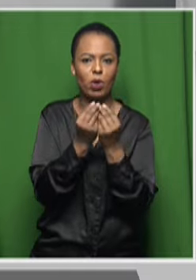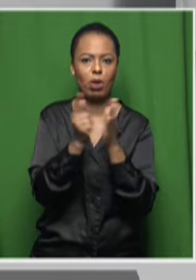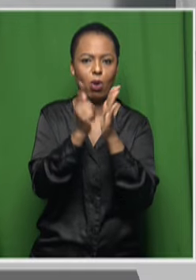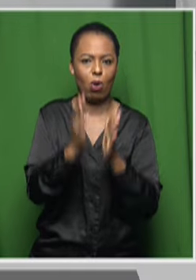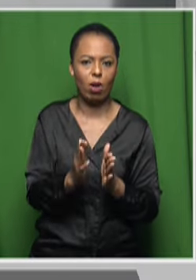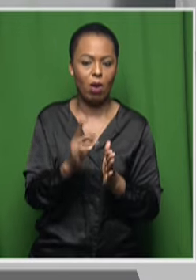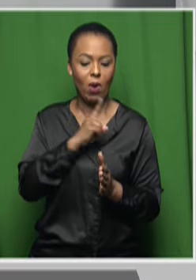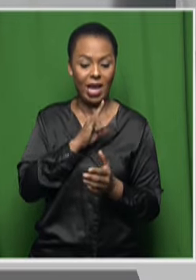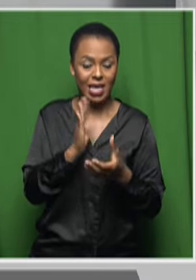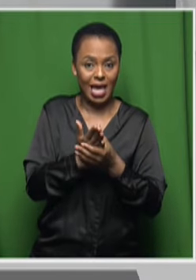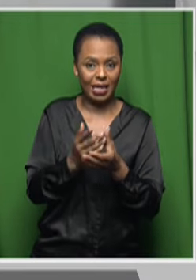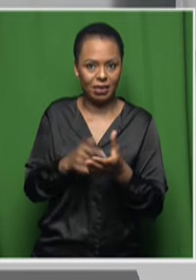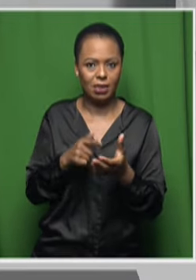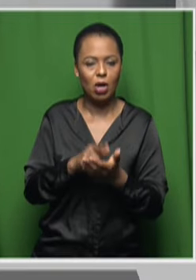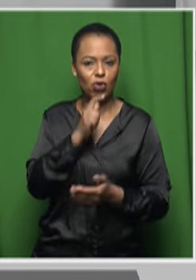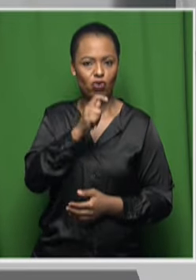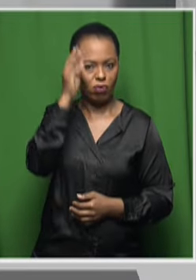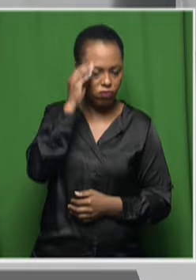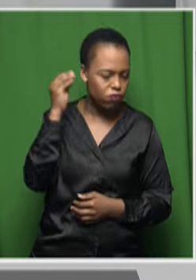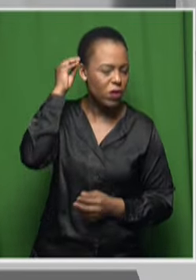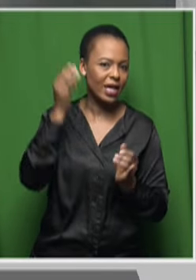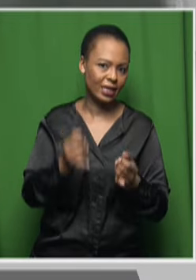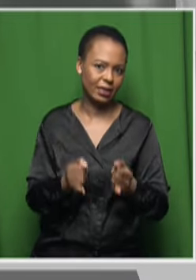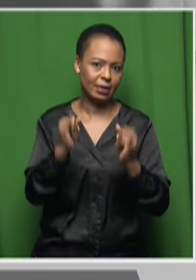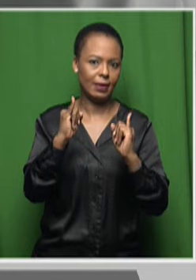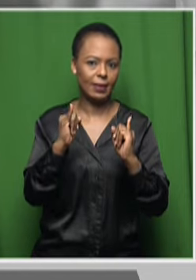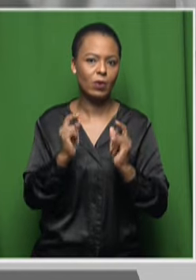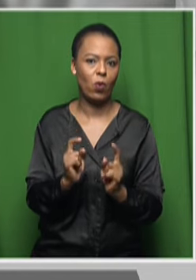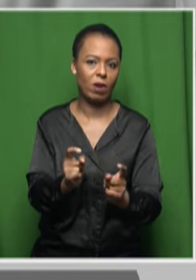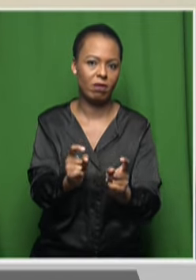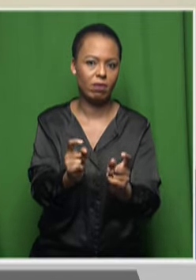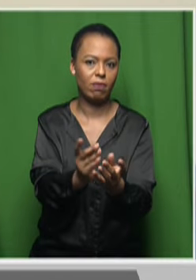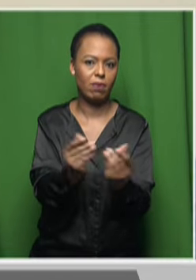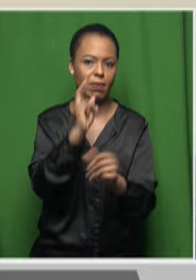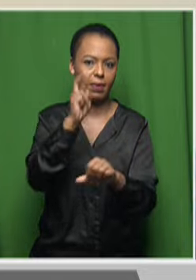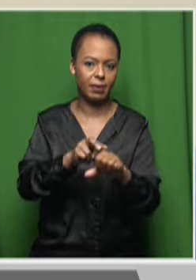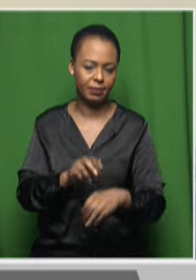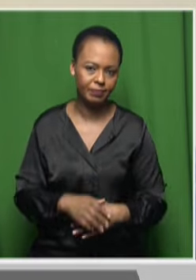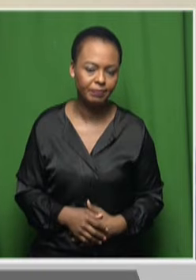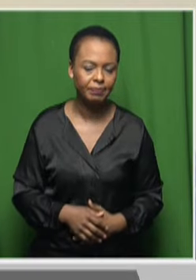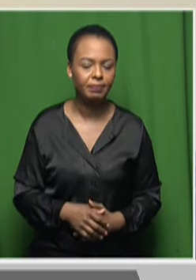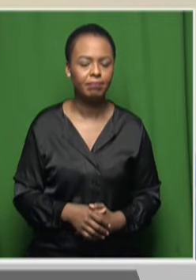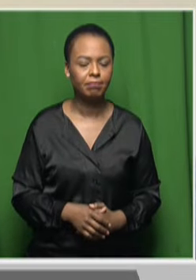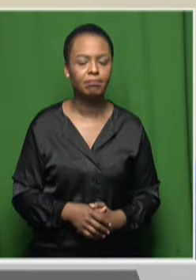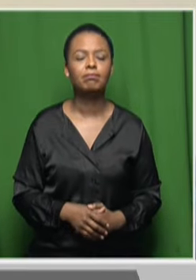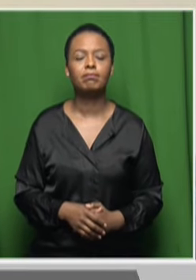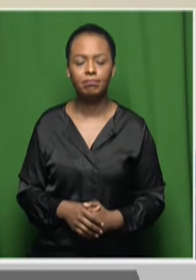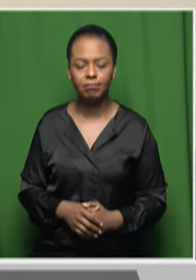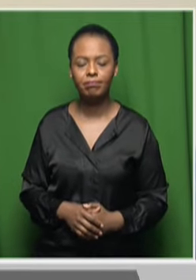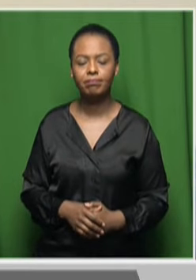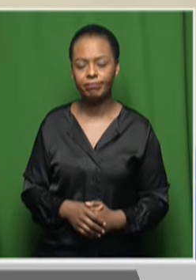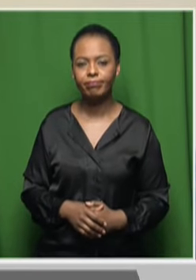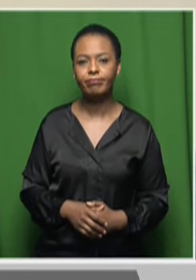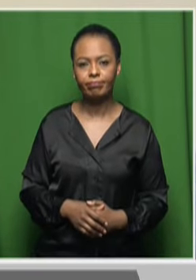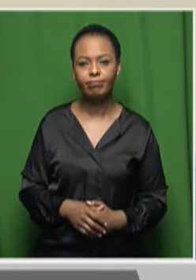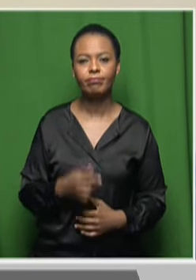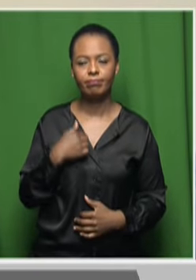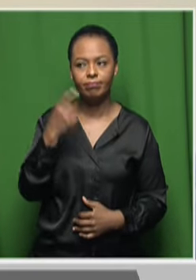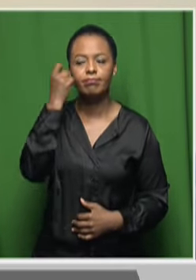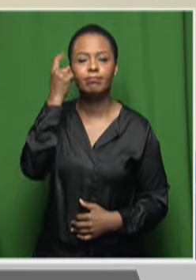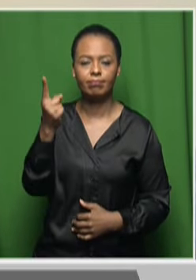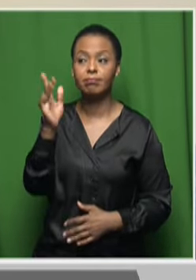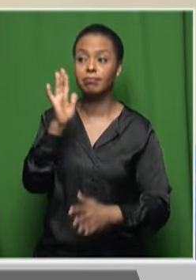is taken serious and as speedily as it can. Yeah. We look at this and we